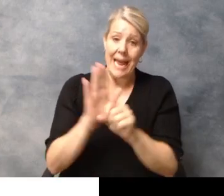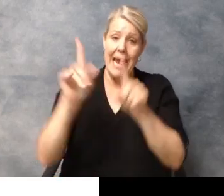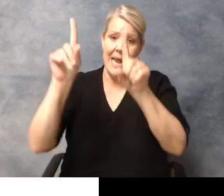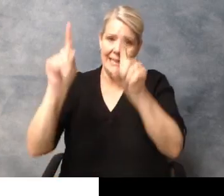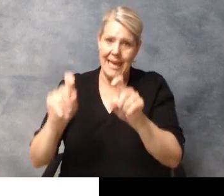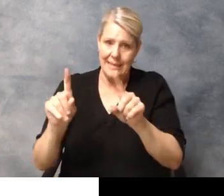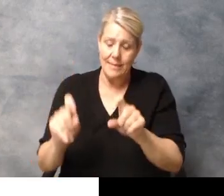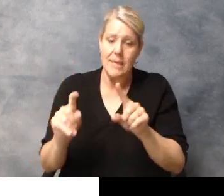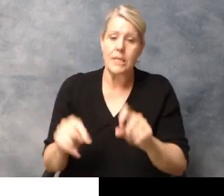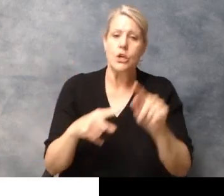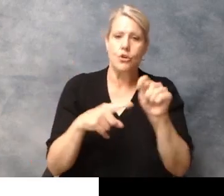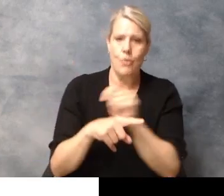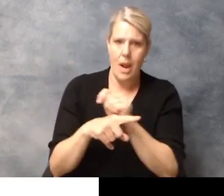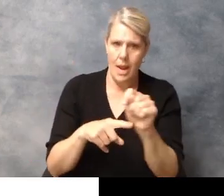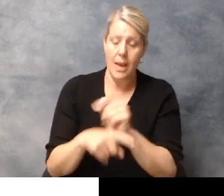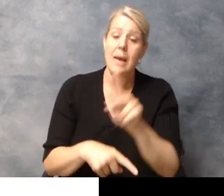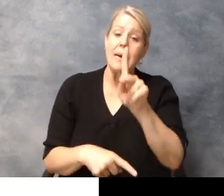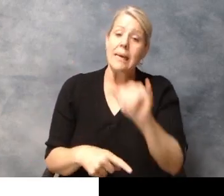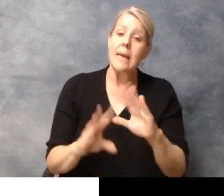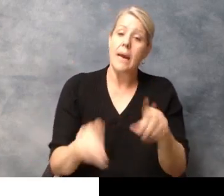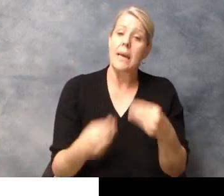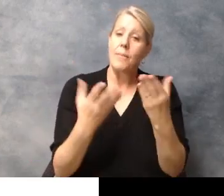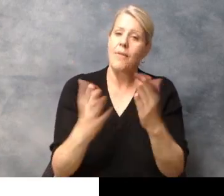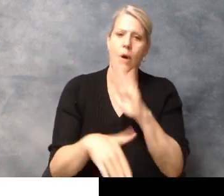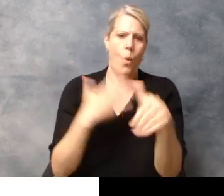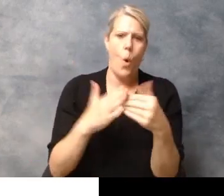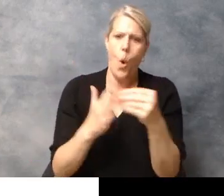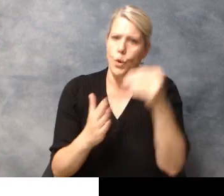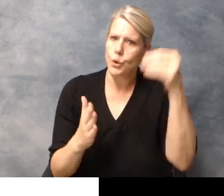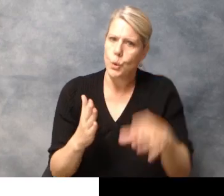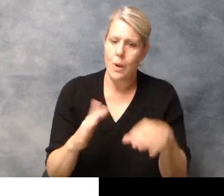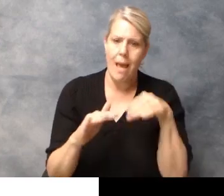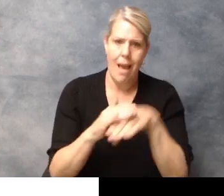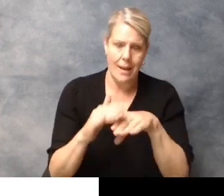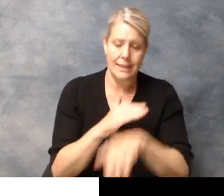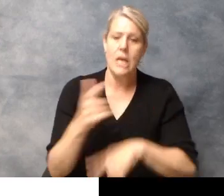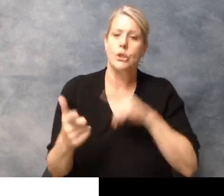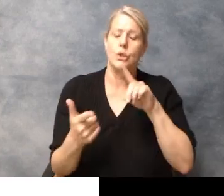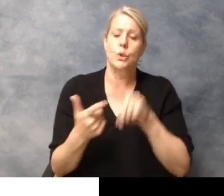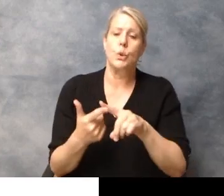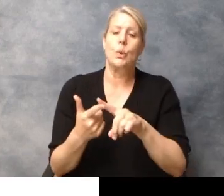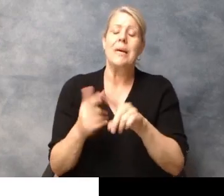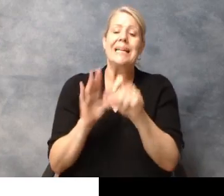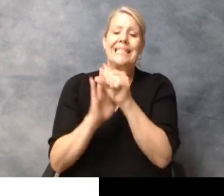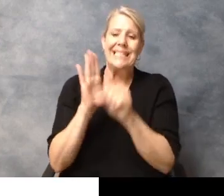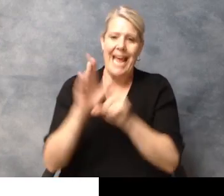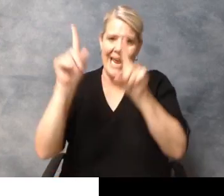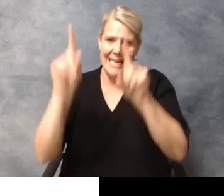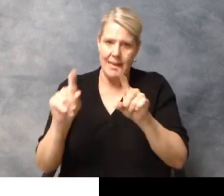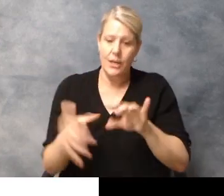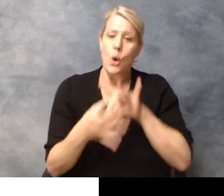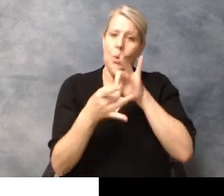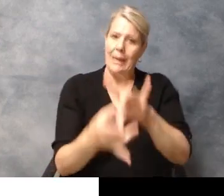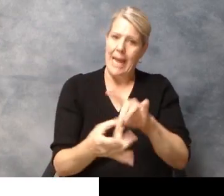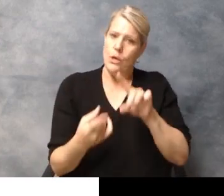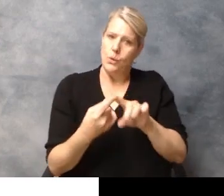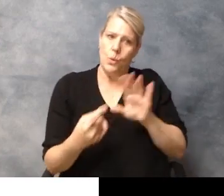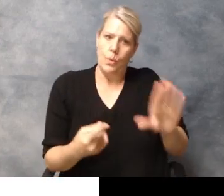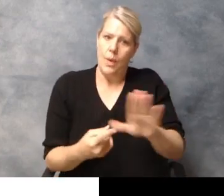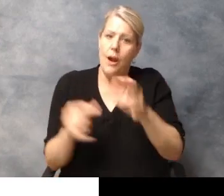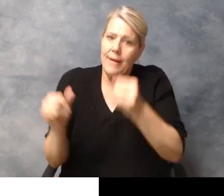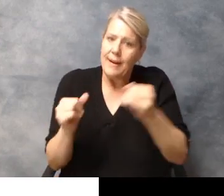module. Kentucky provides all students access to the state assessment relative to their individual